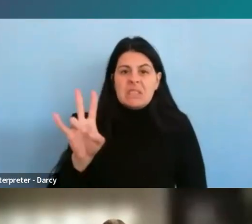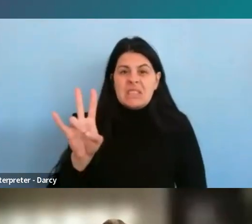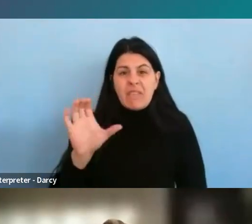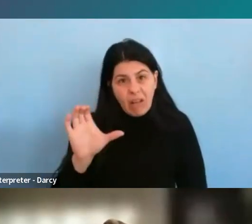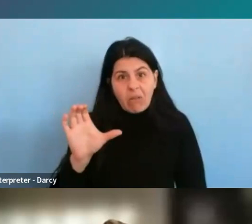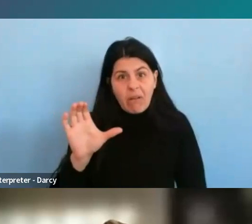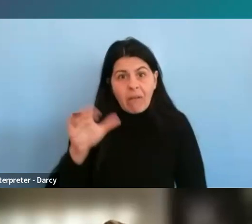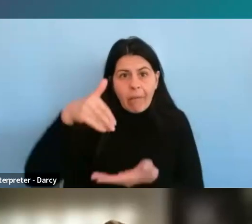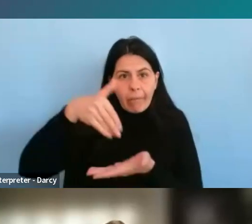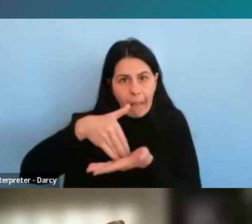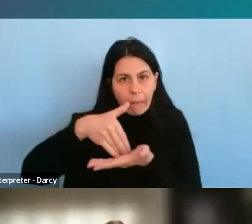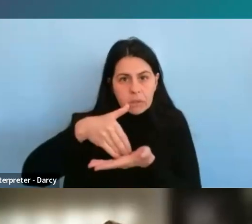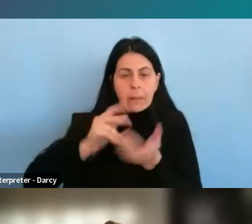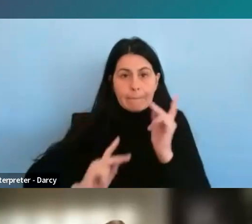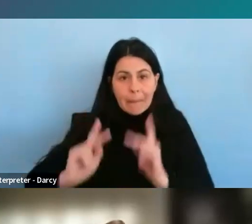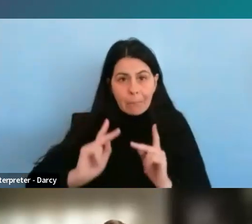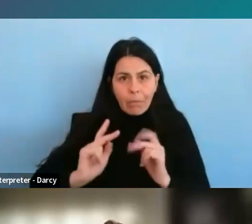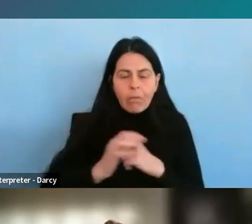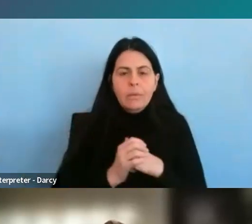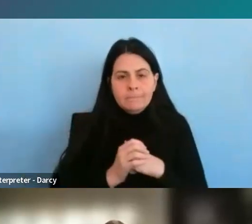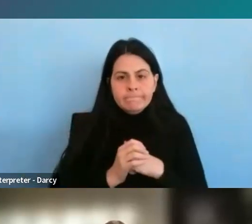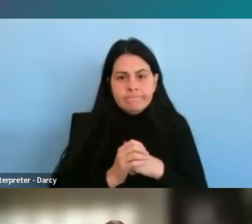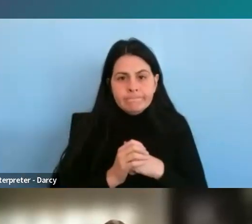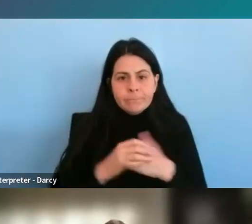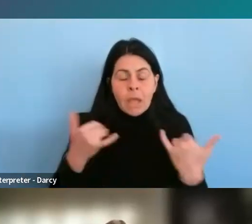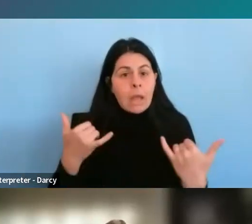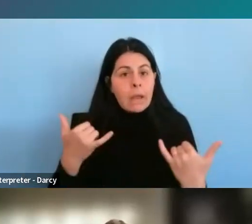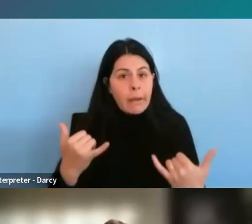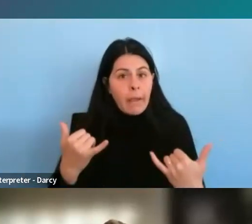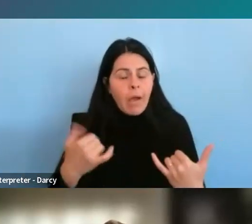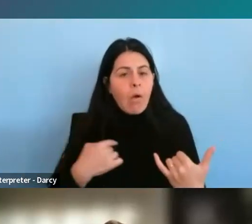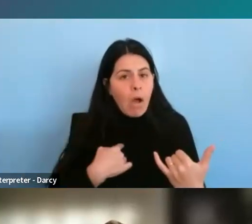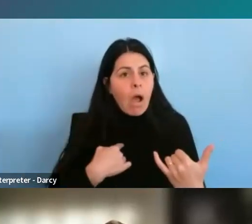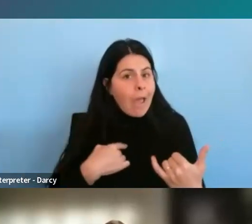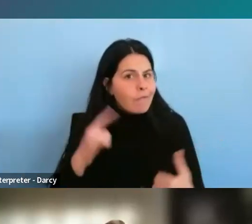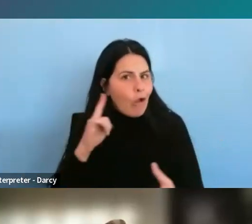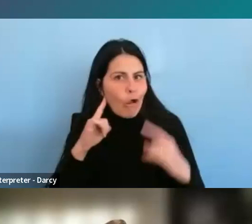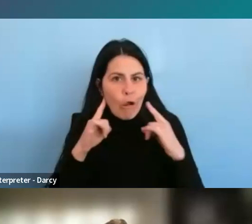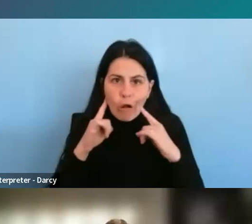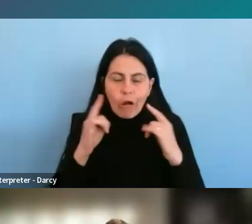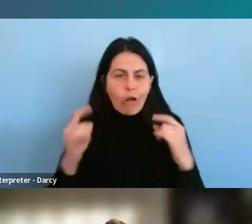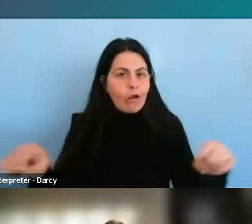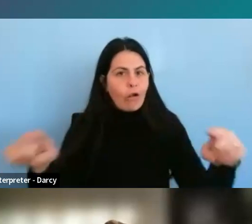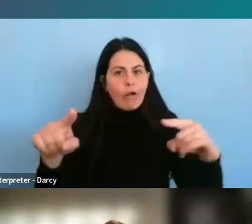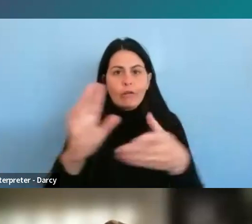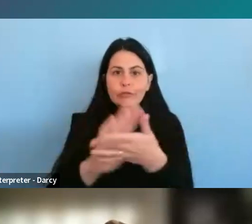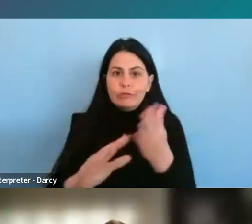700,000 people. And now I hear stories every day. People come to me